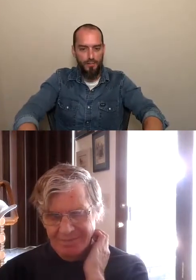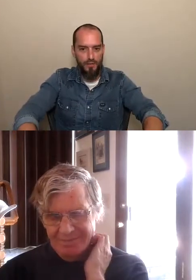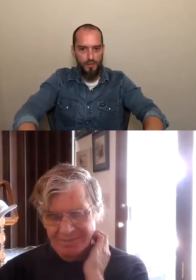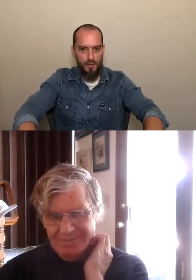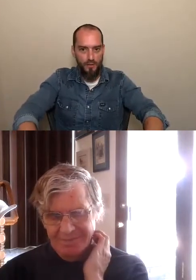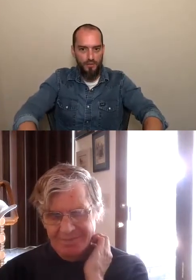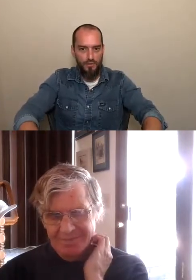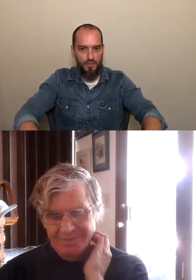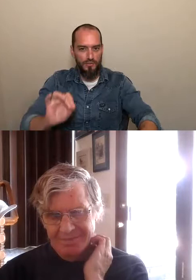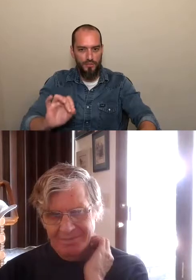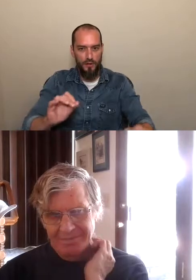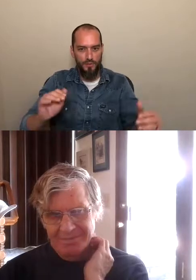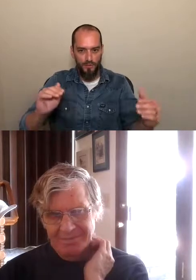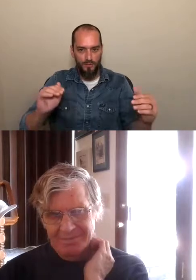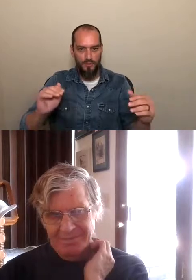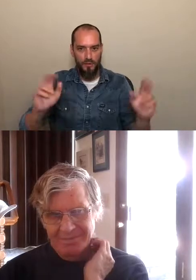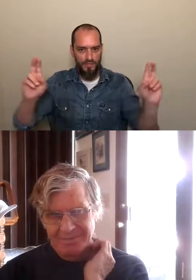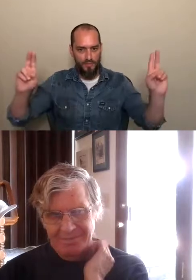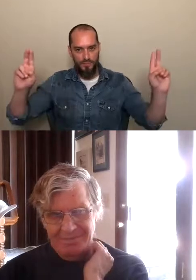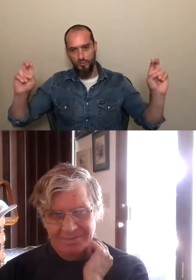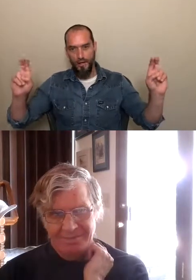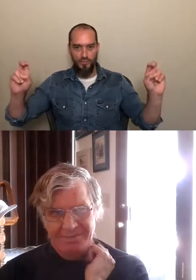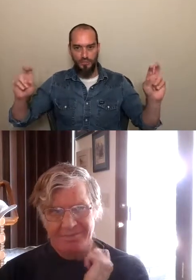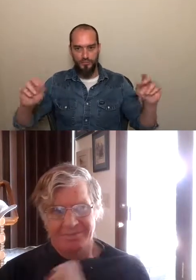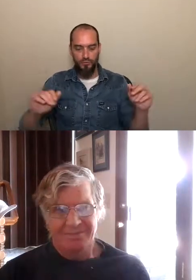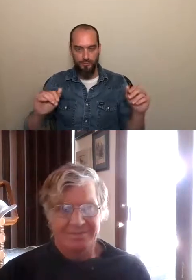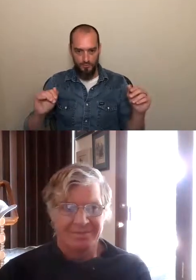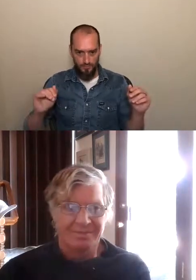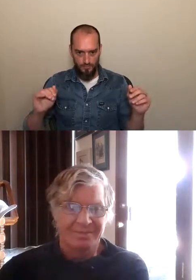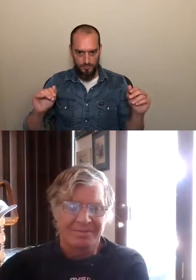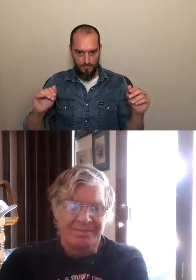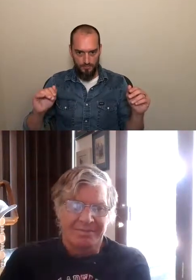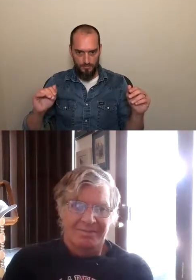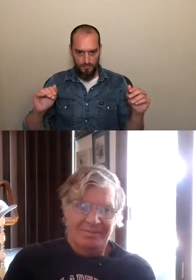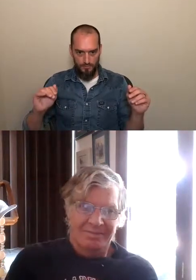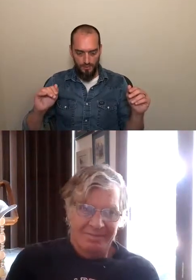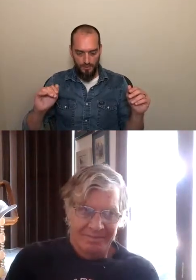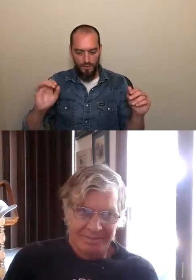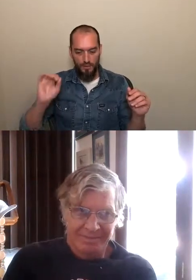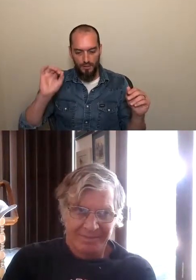this carpeting, have you ever noticed how carpeting needs to be stretched because it's rippled?